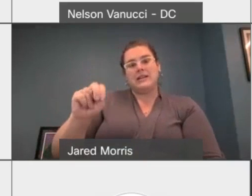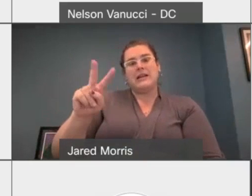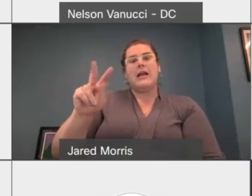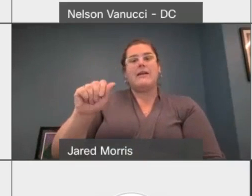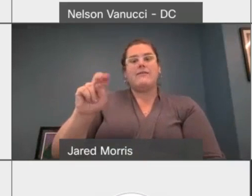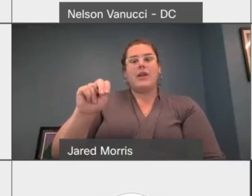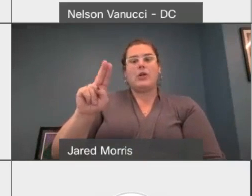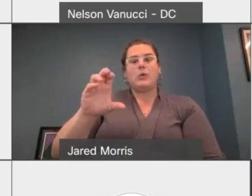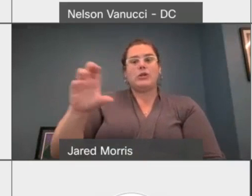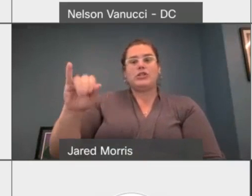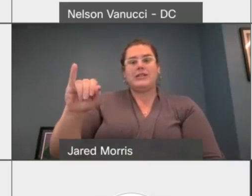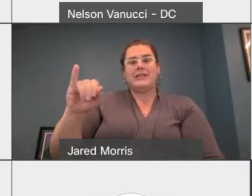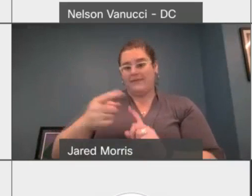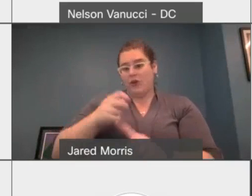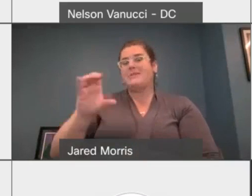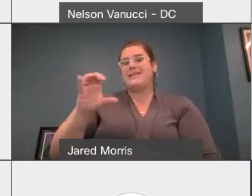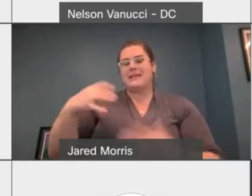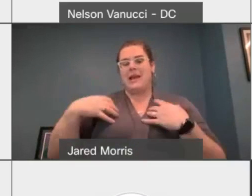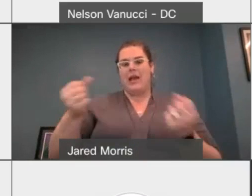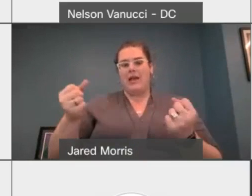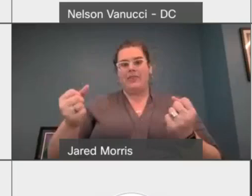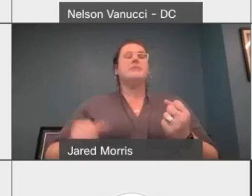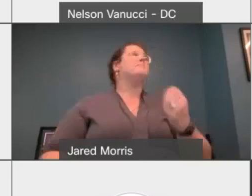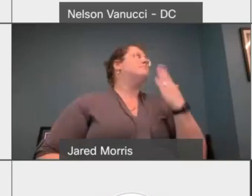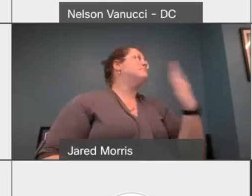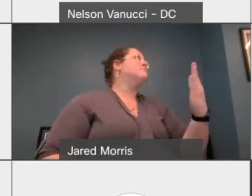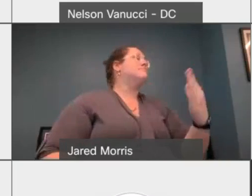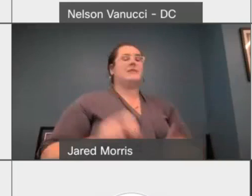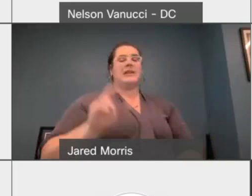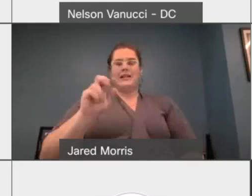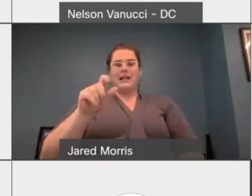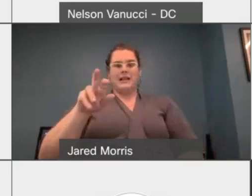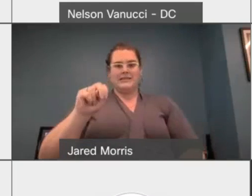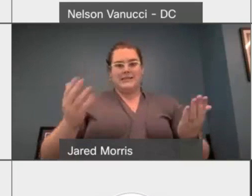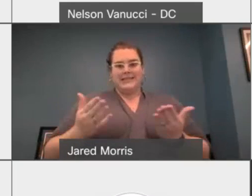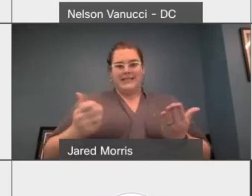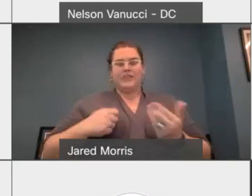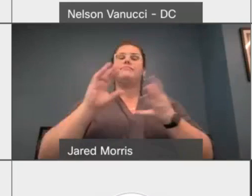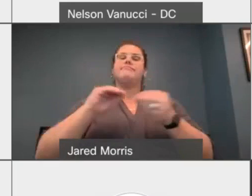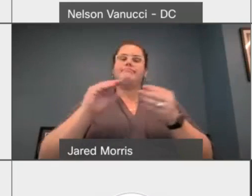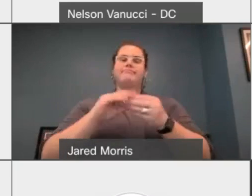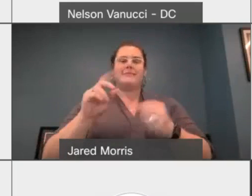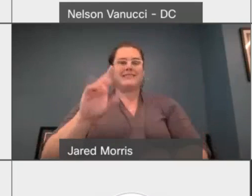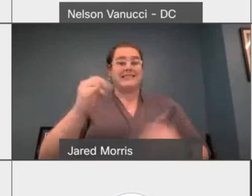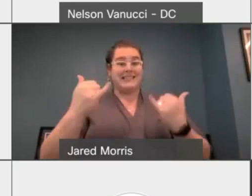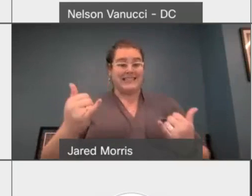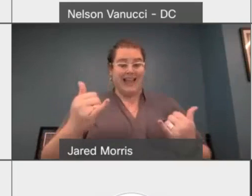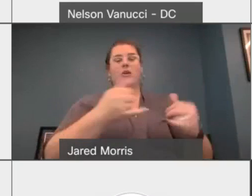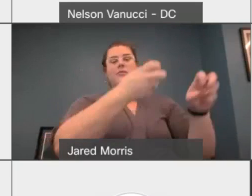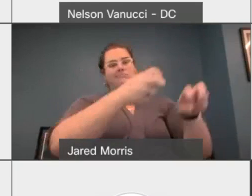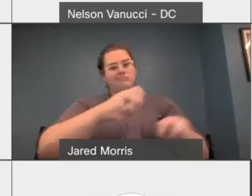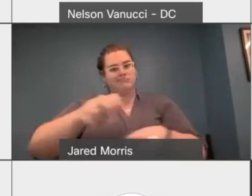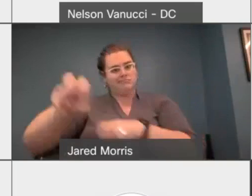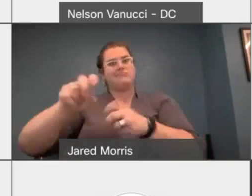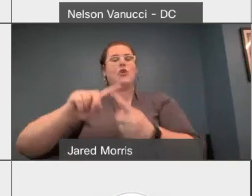Thank you, everybody. As I said last week, DC has moved into phase 3 of reopening. And